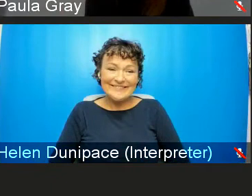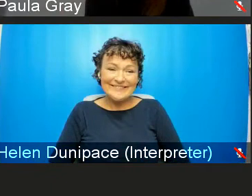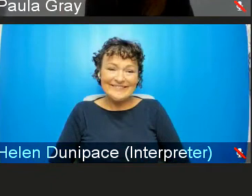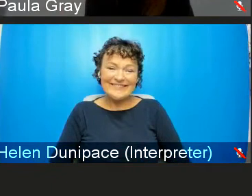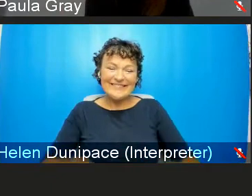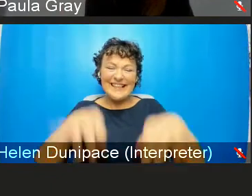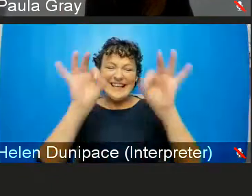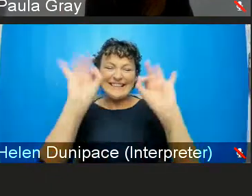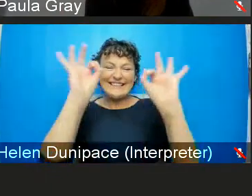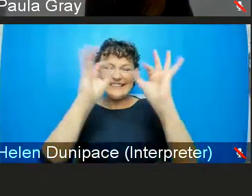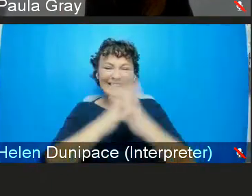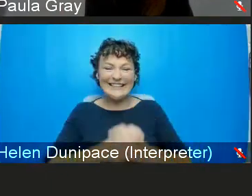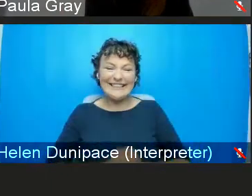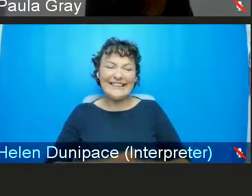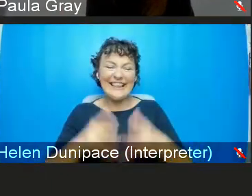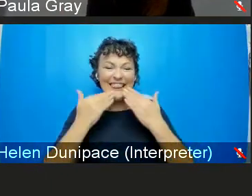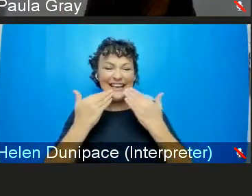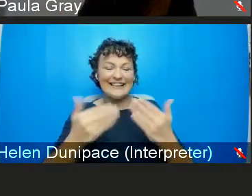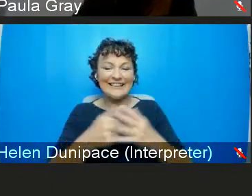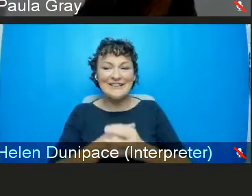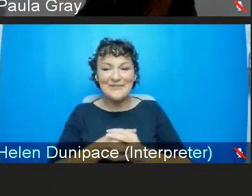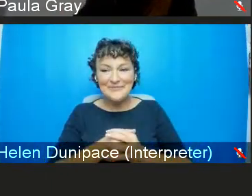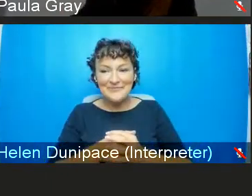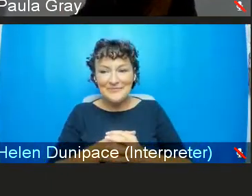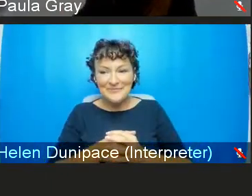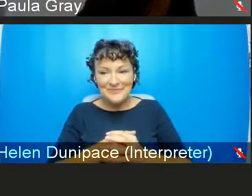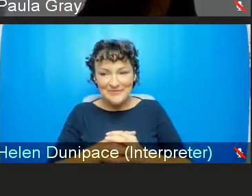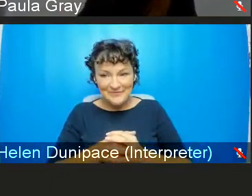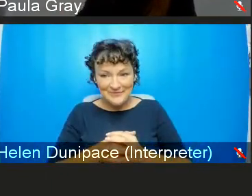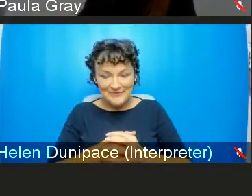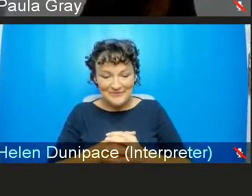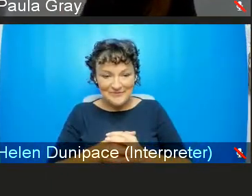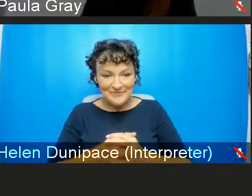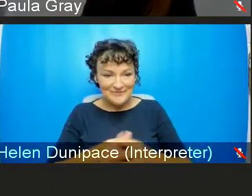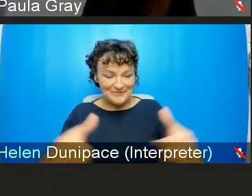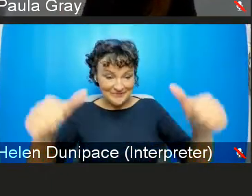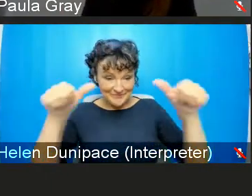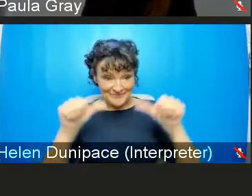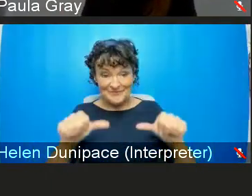Excellent, thank you. So, finally,